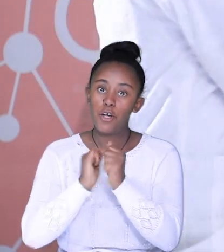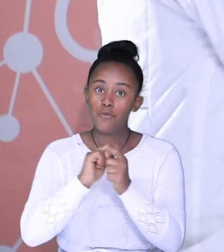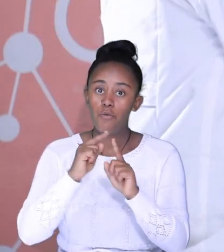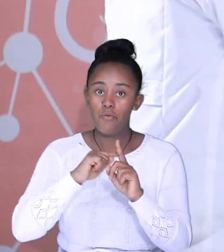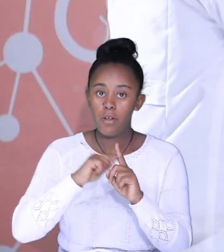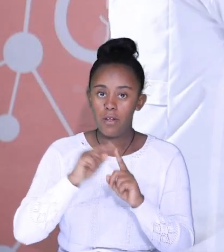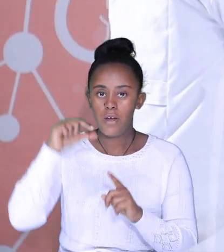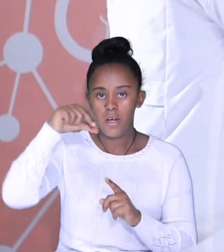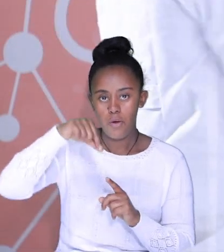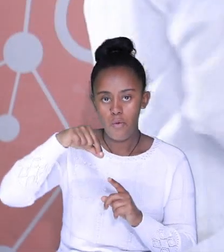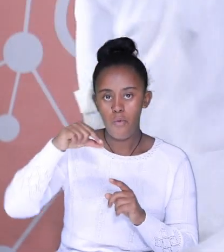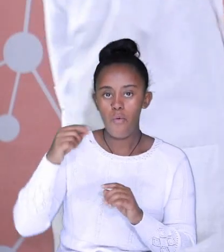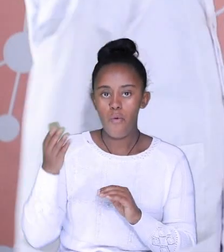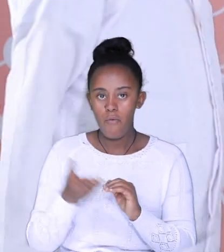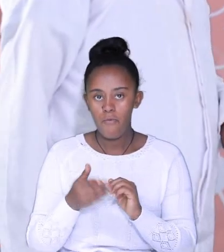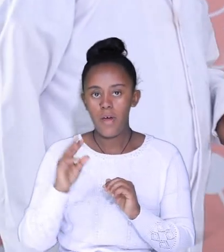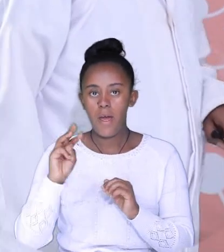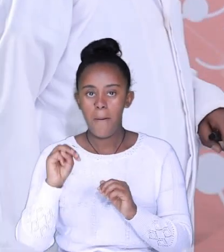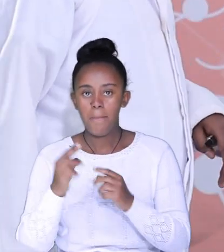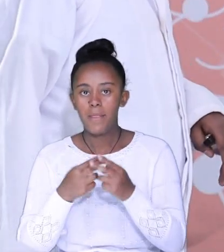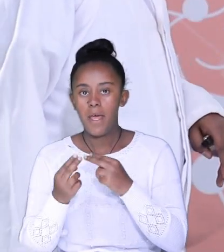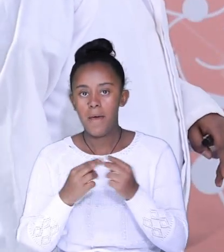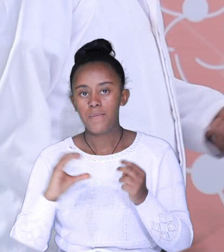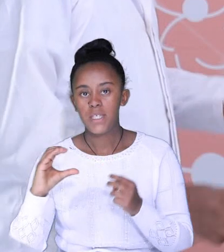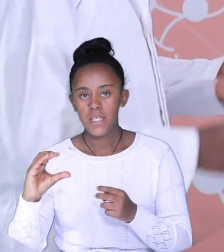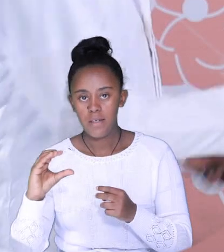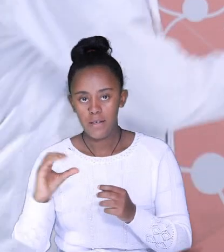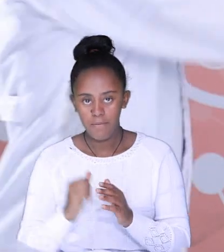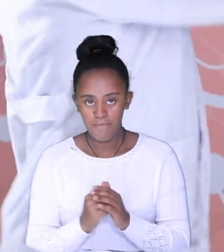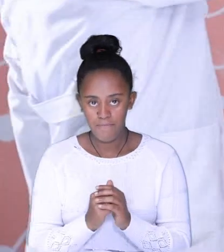Q over M times C.